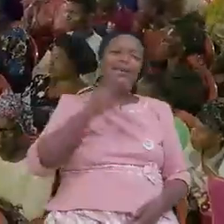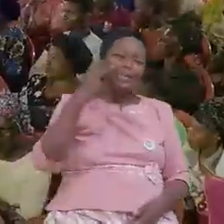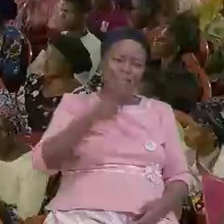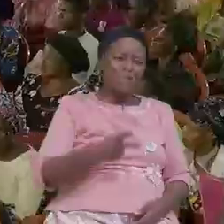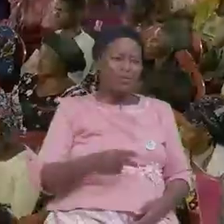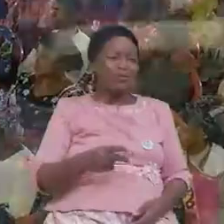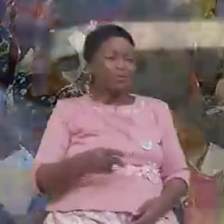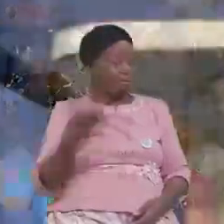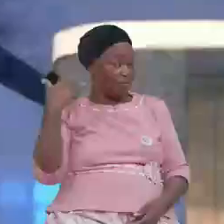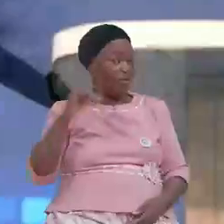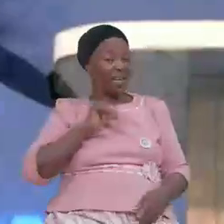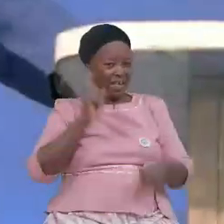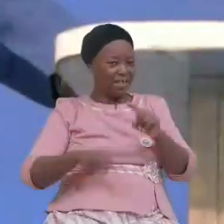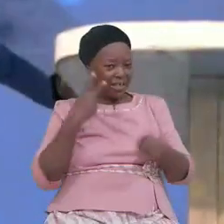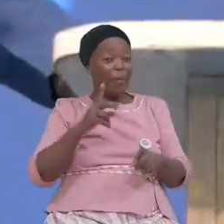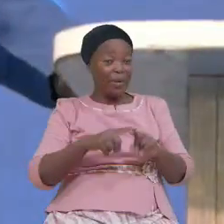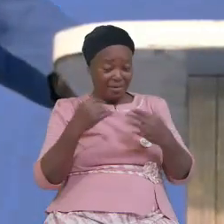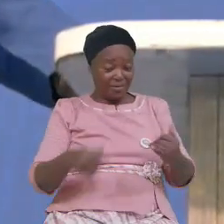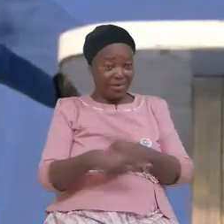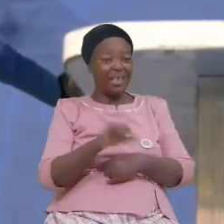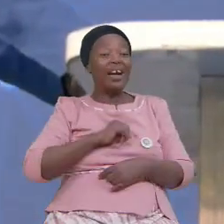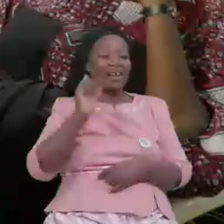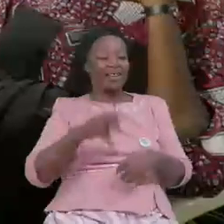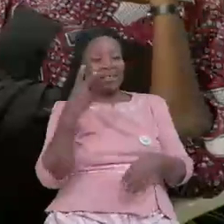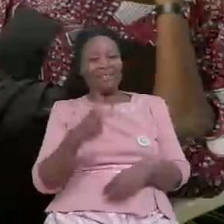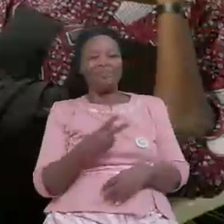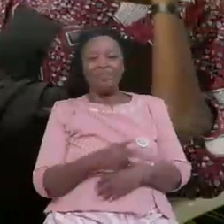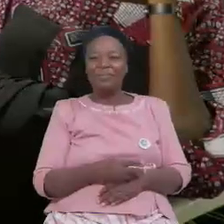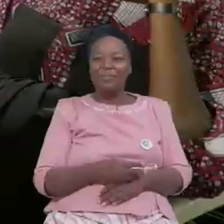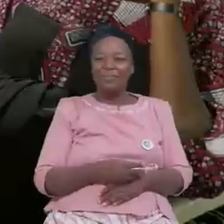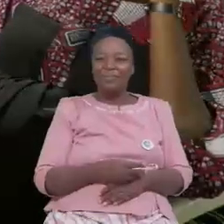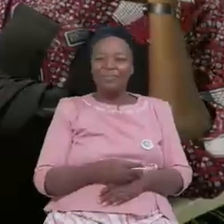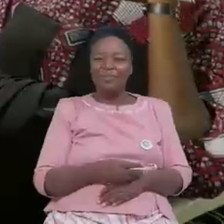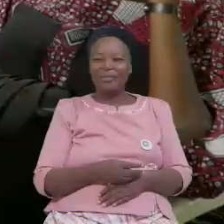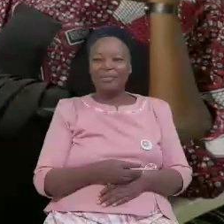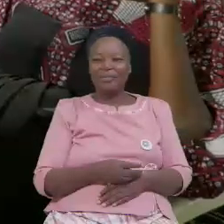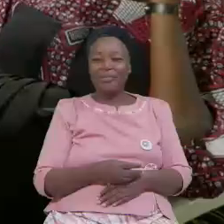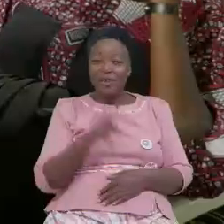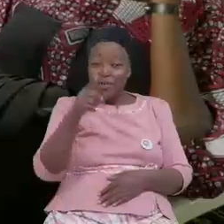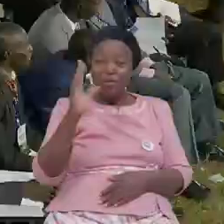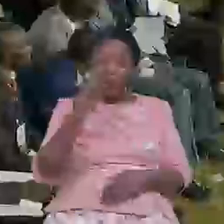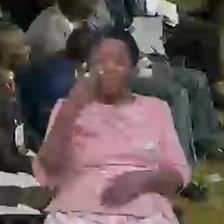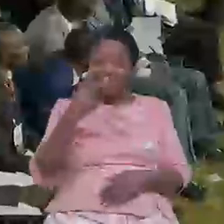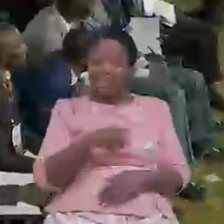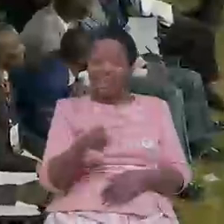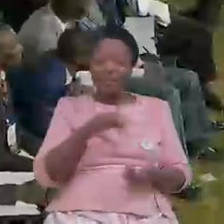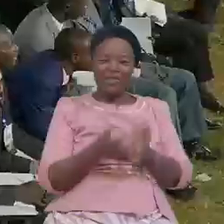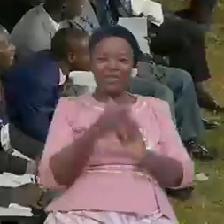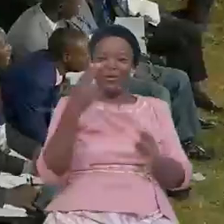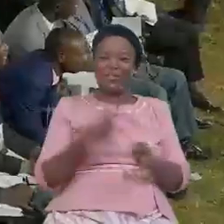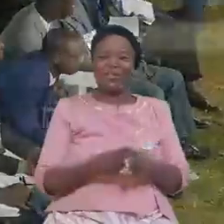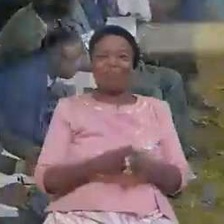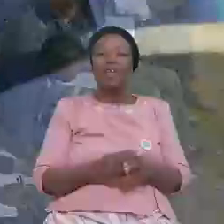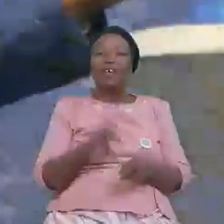yesterday. Today, I can see you. You will see them. You see